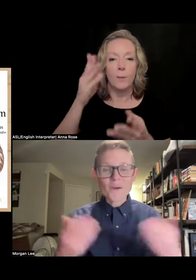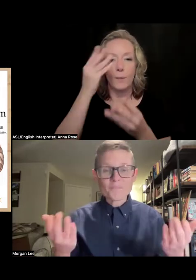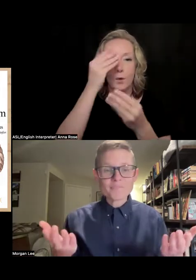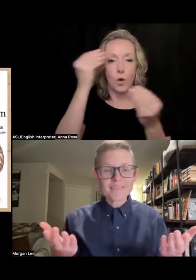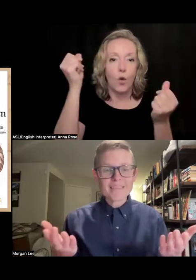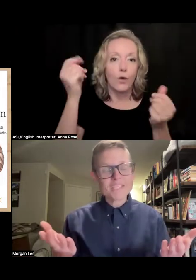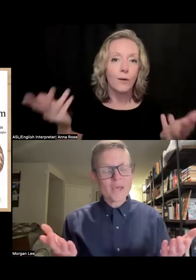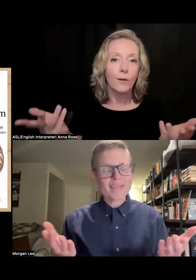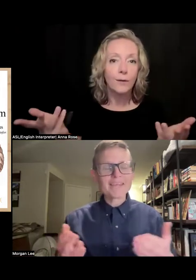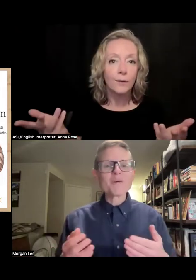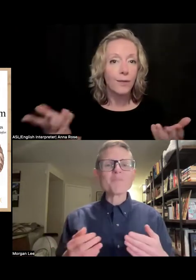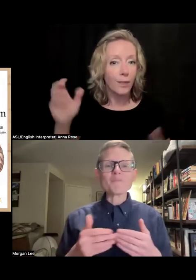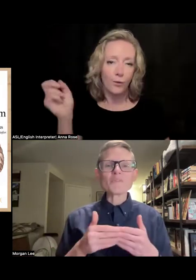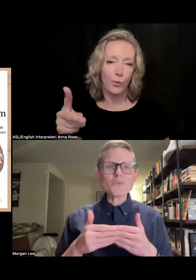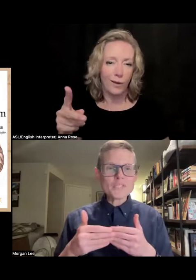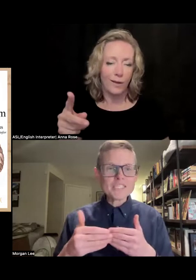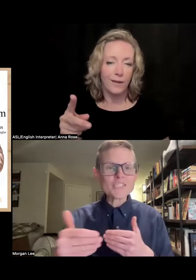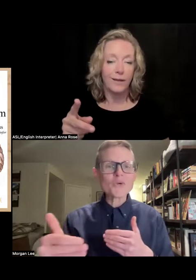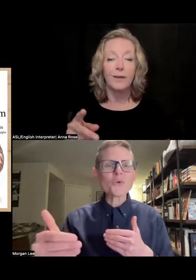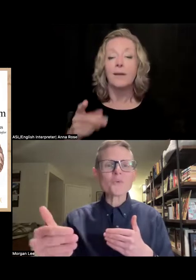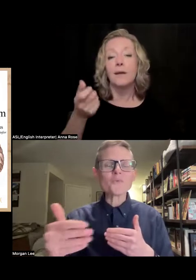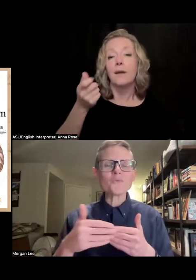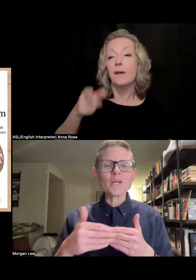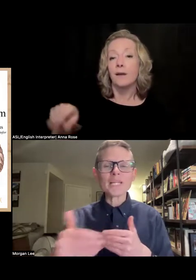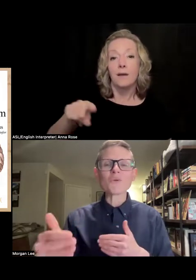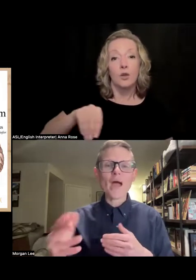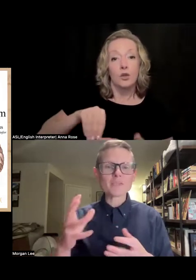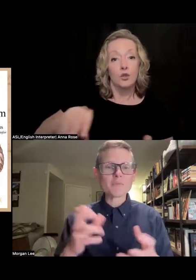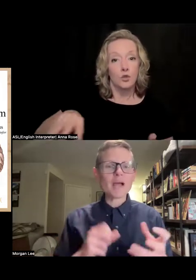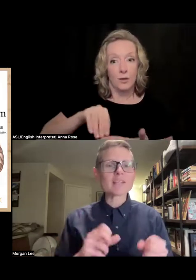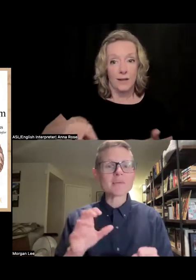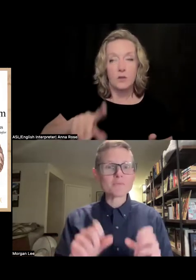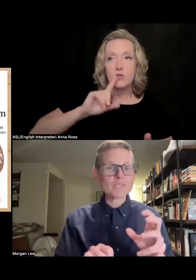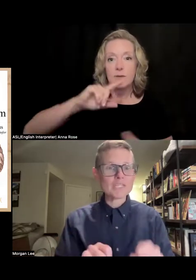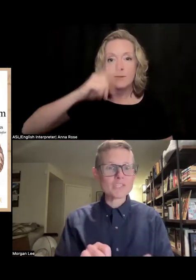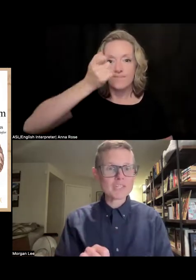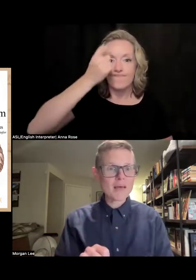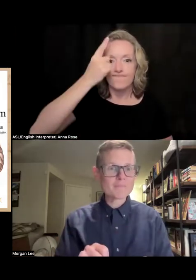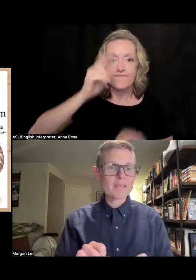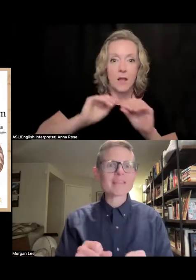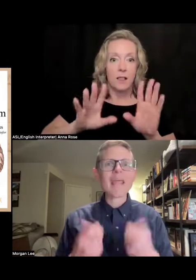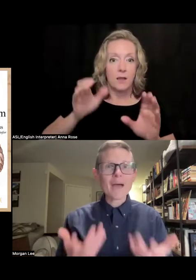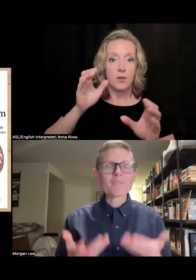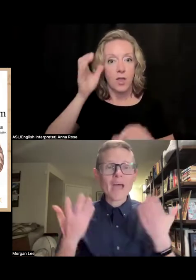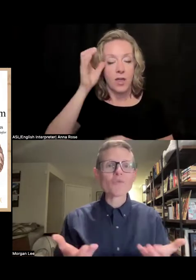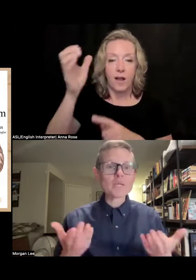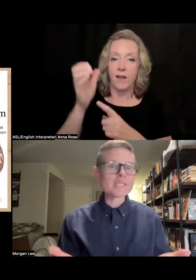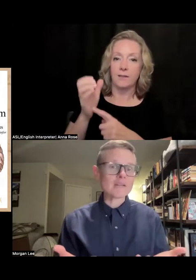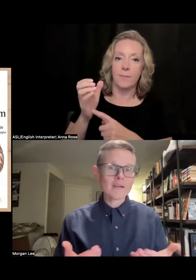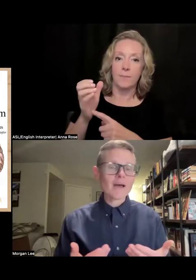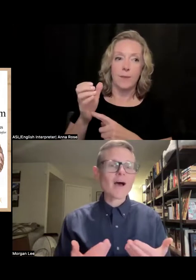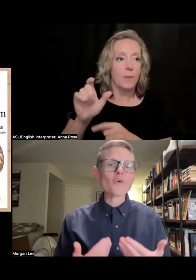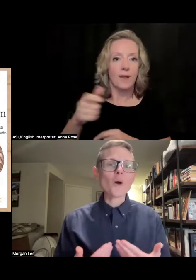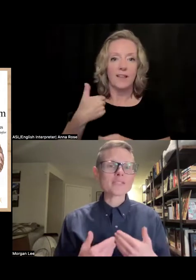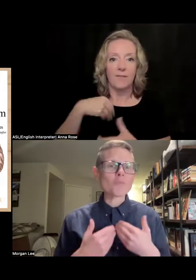And, that's okay. But for students to really grasp the concepts we're teaching them, they have to have a